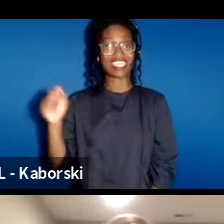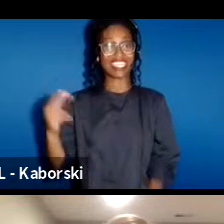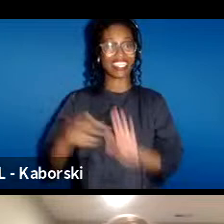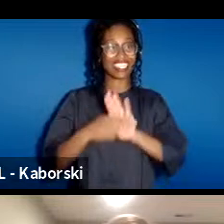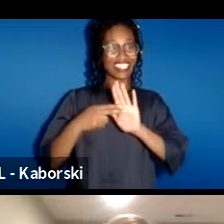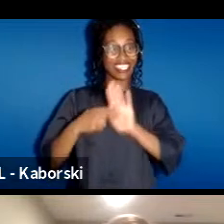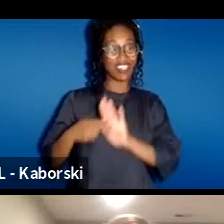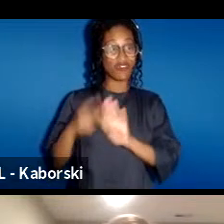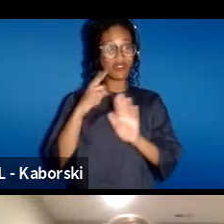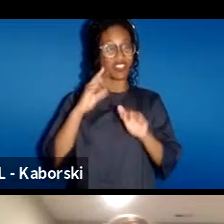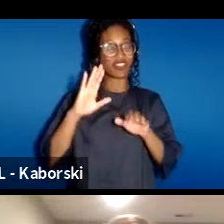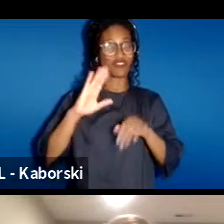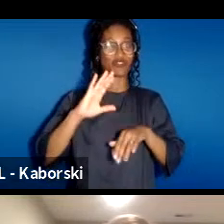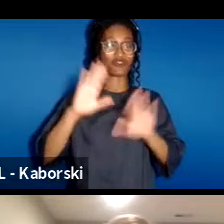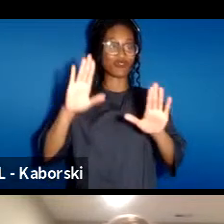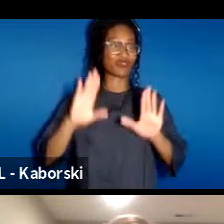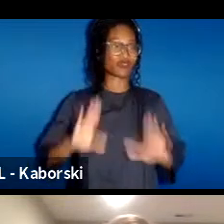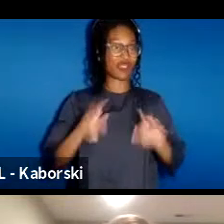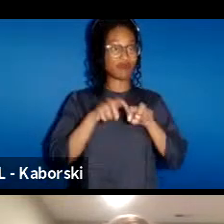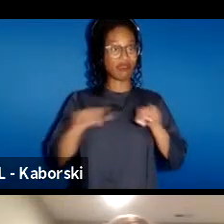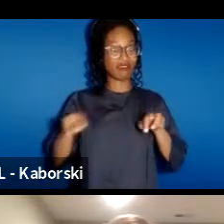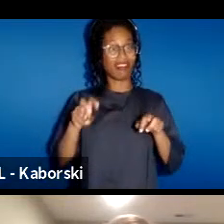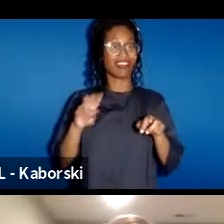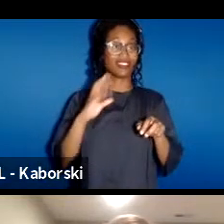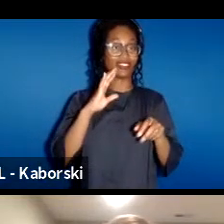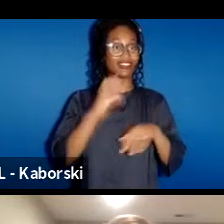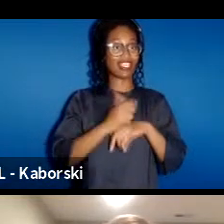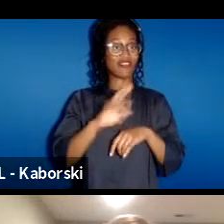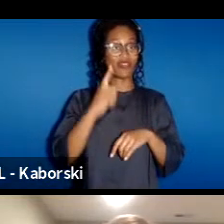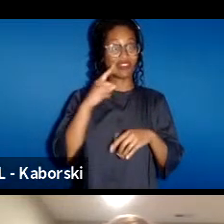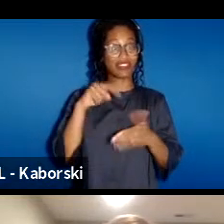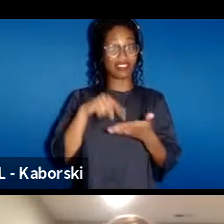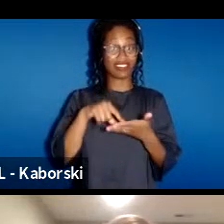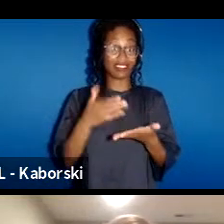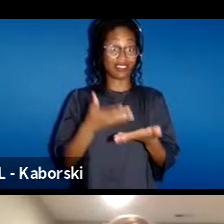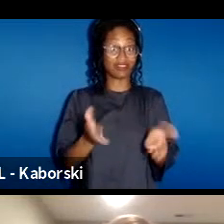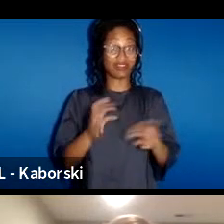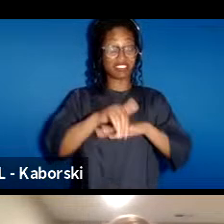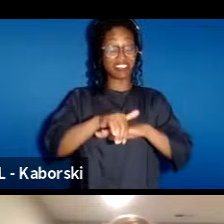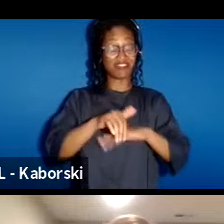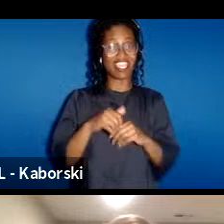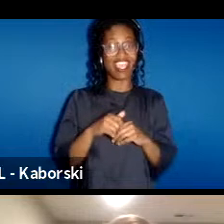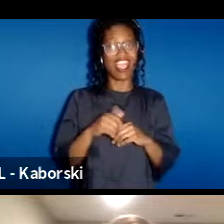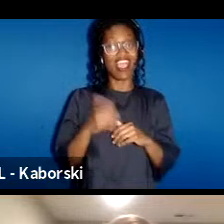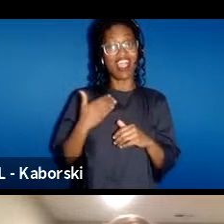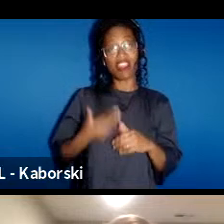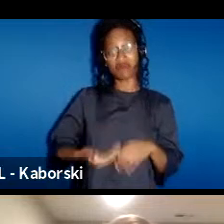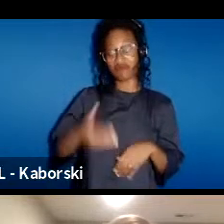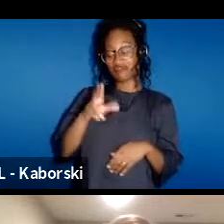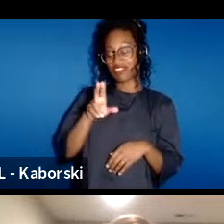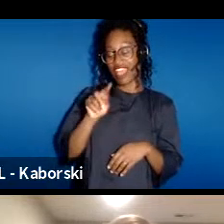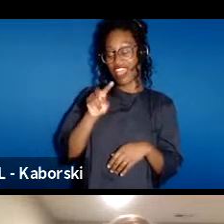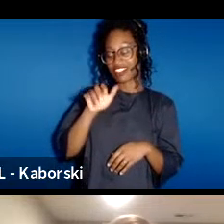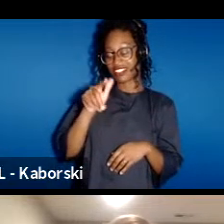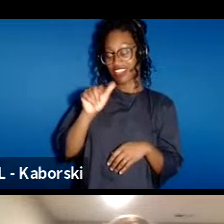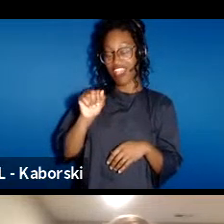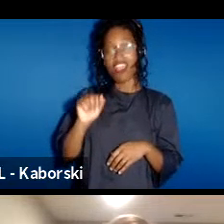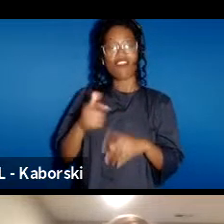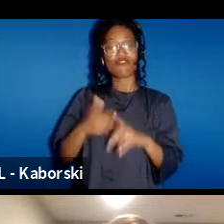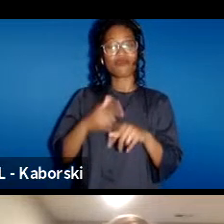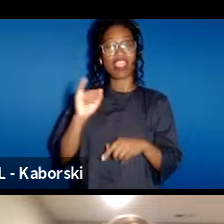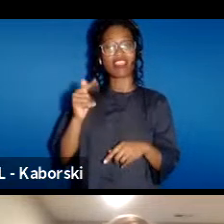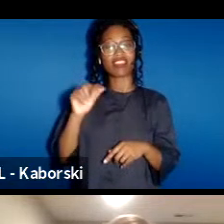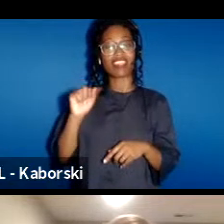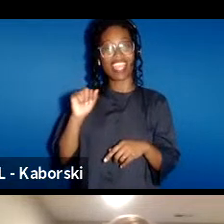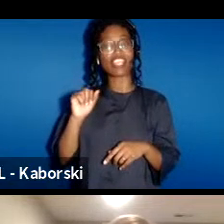evening. I am Vanessa. I'm the AIGA president of Toledo. I'd like to give a special thank